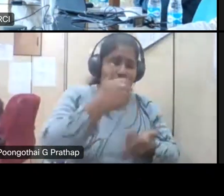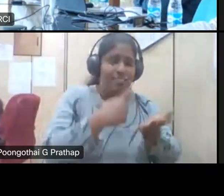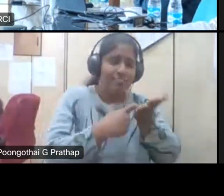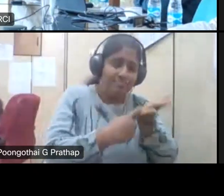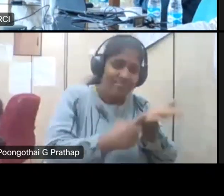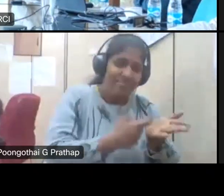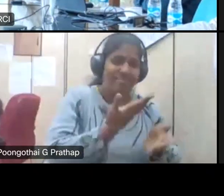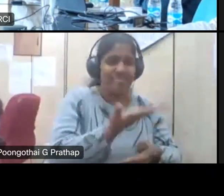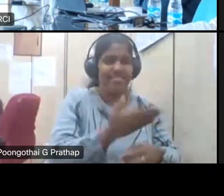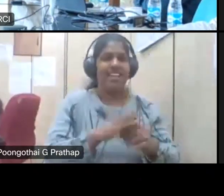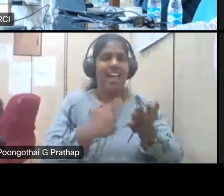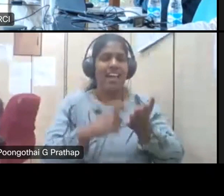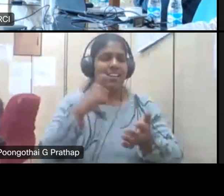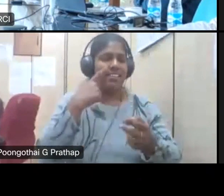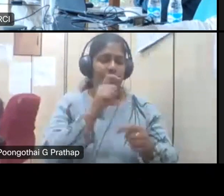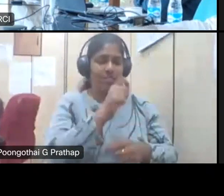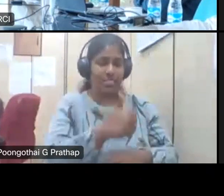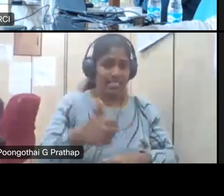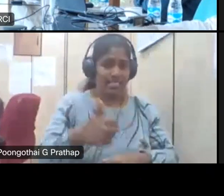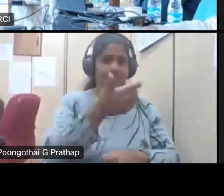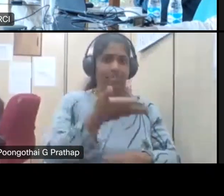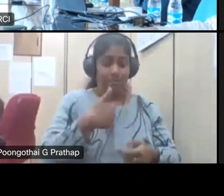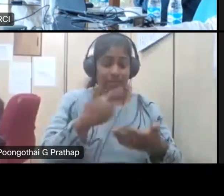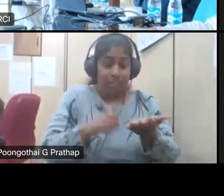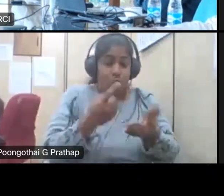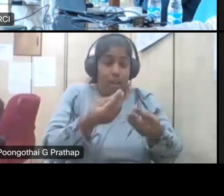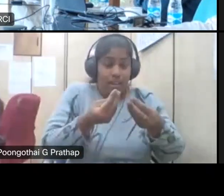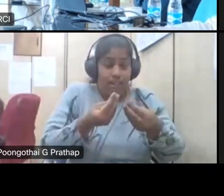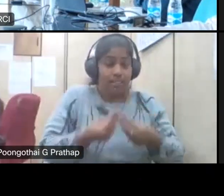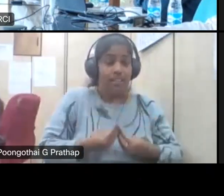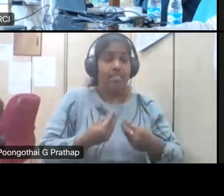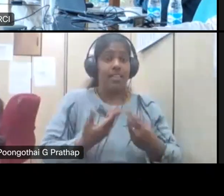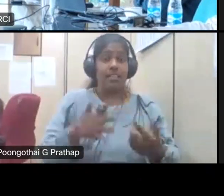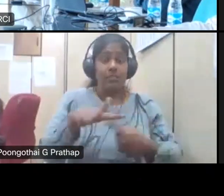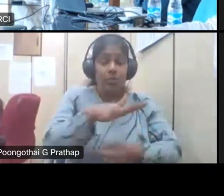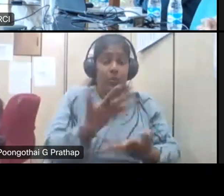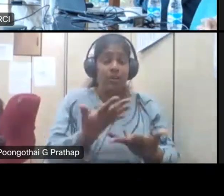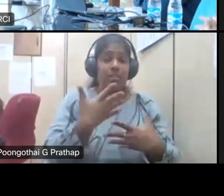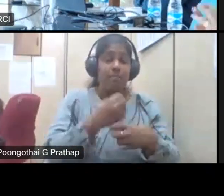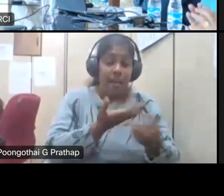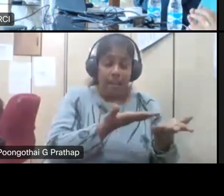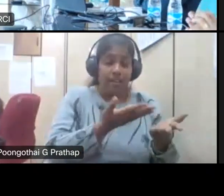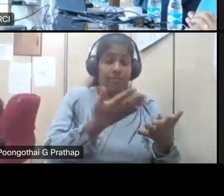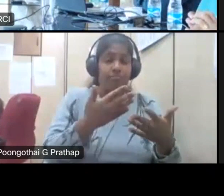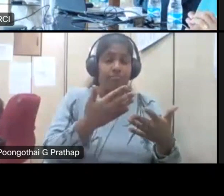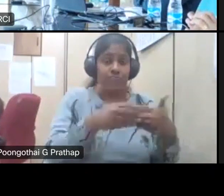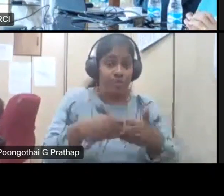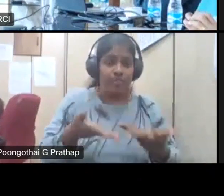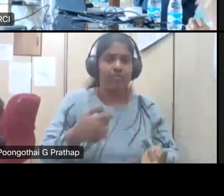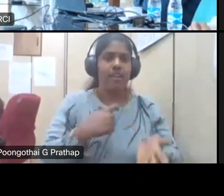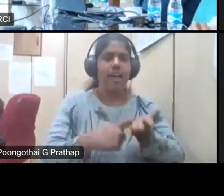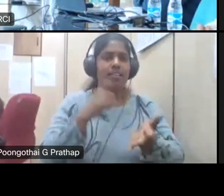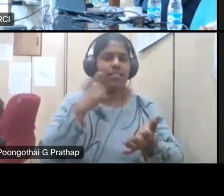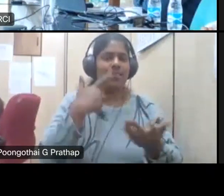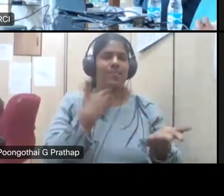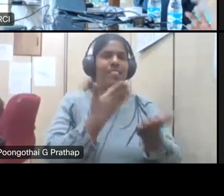and the chairperson of RCI, who have given us this platform and given this opportunity. On behalf of RCI, I thank each one of you.